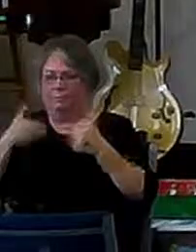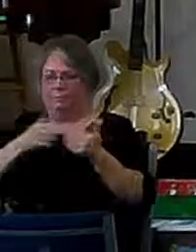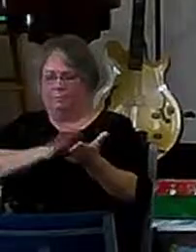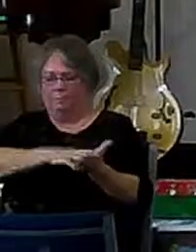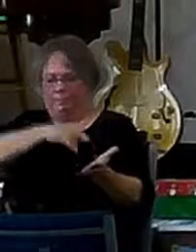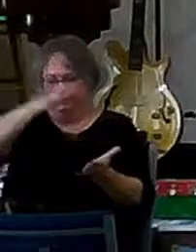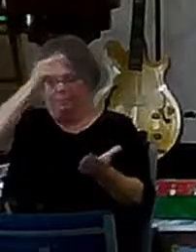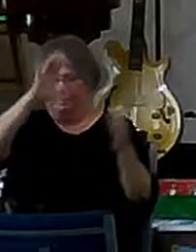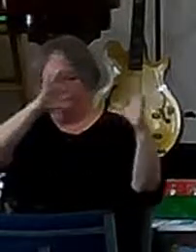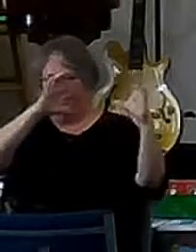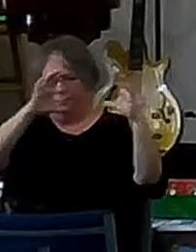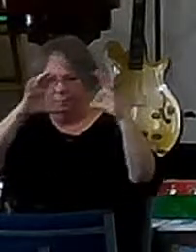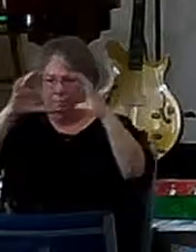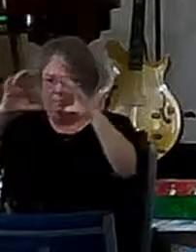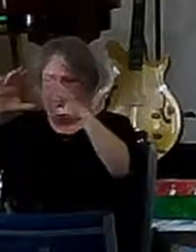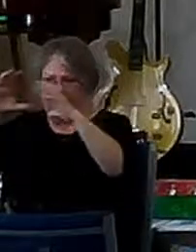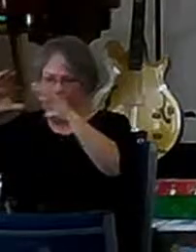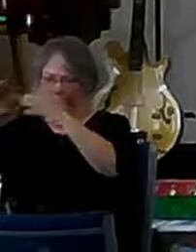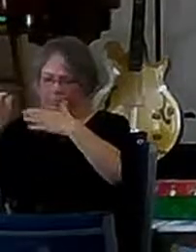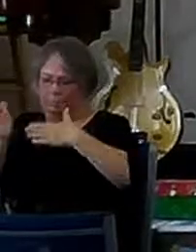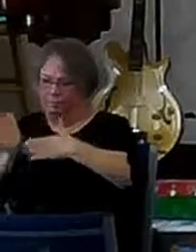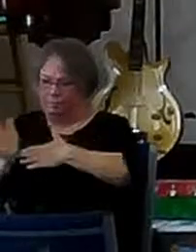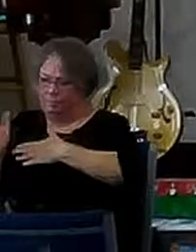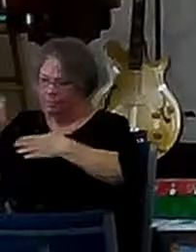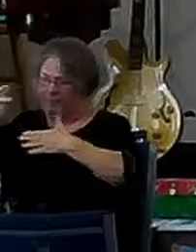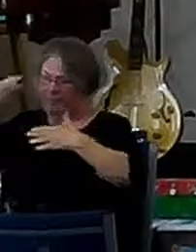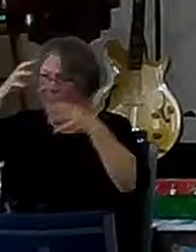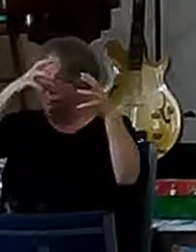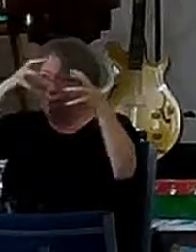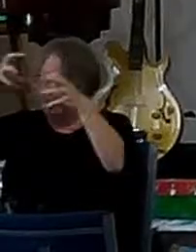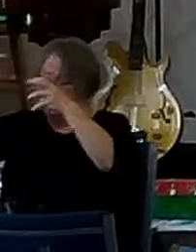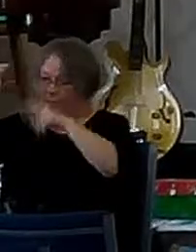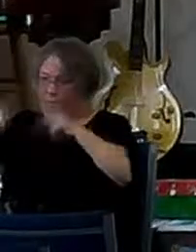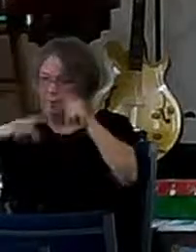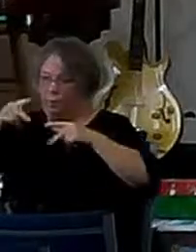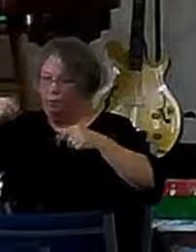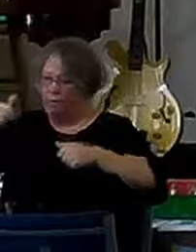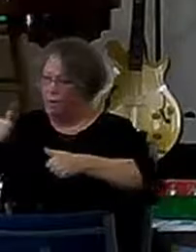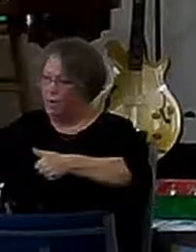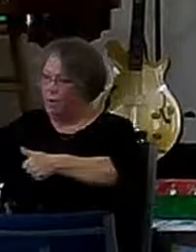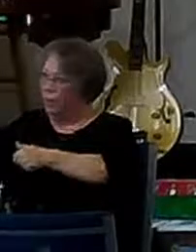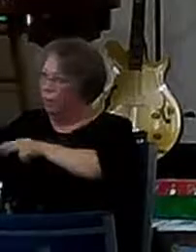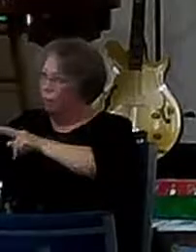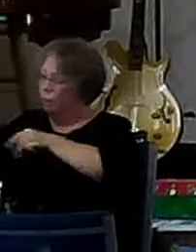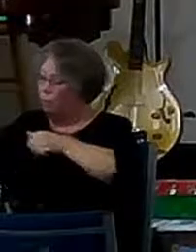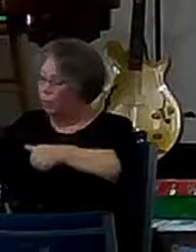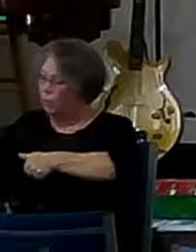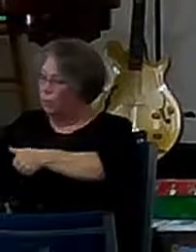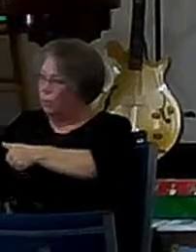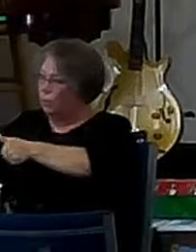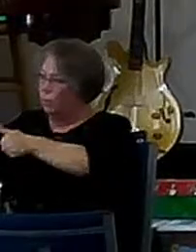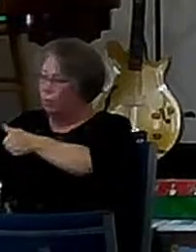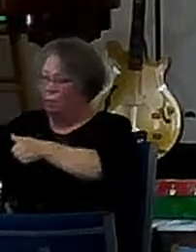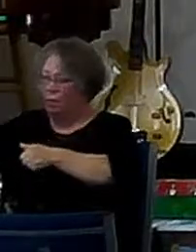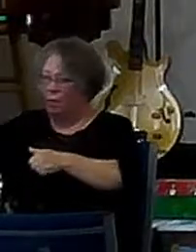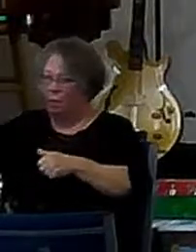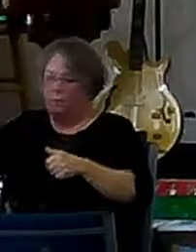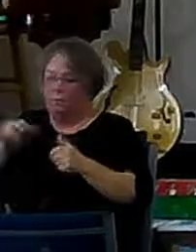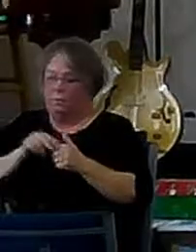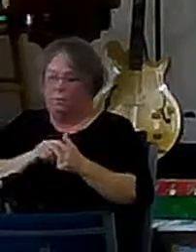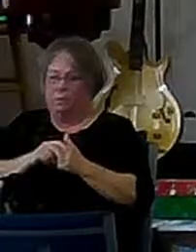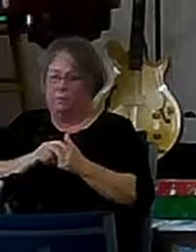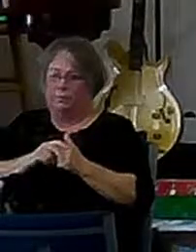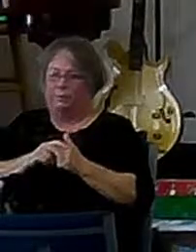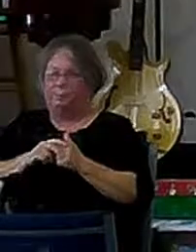led them through the wilderness, and they followed that cloud. And how the glory later filled the tabernacle and